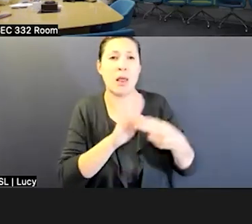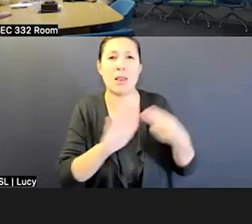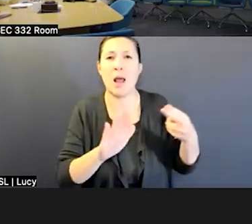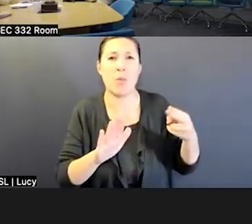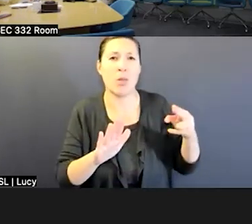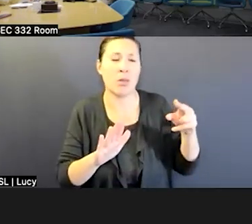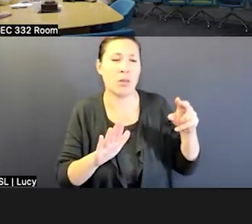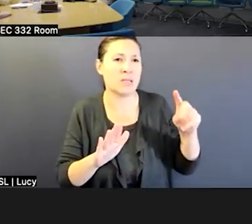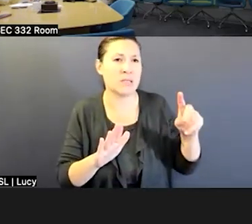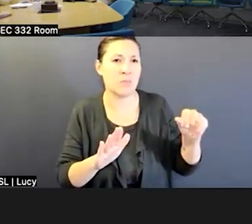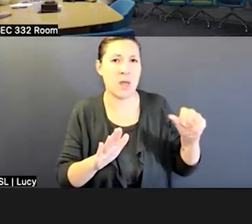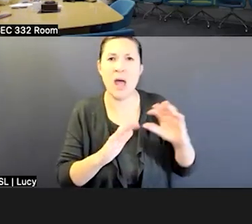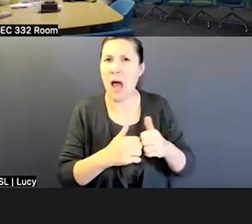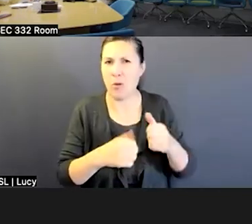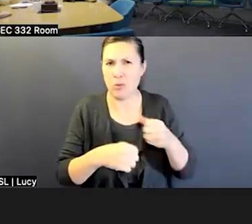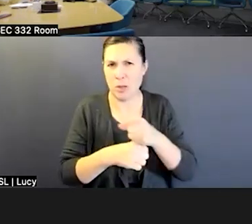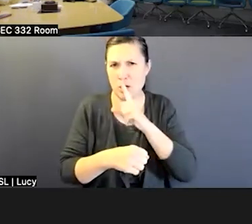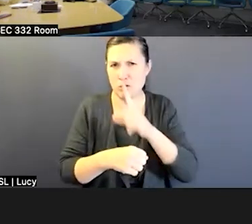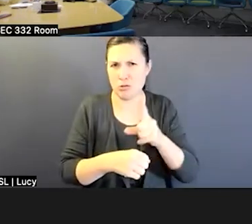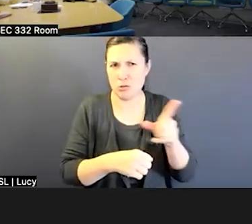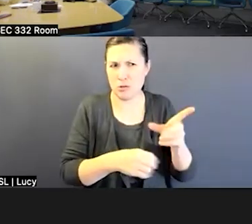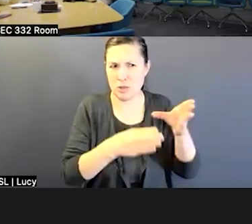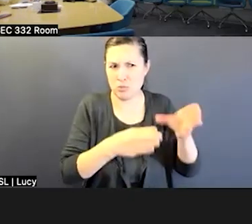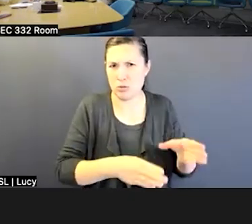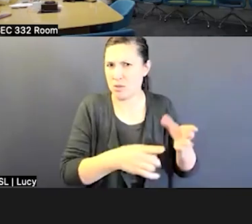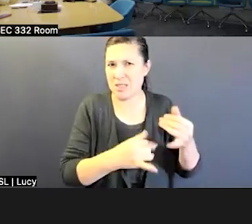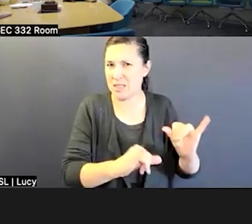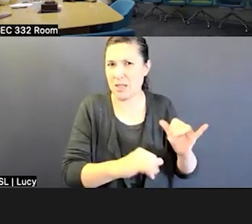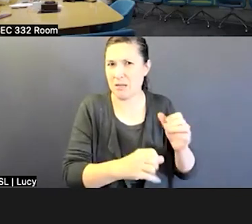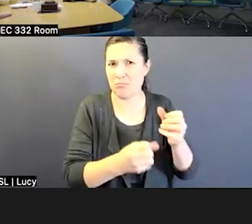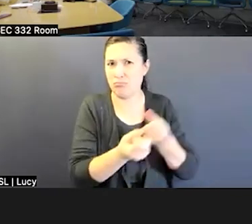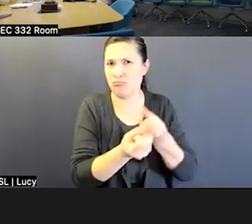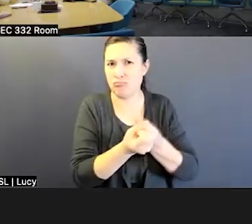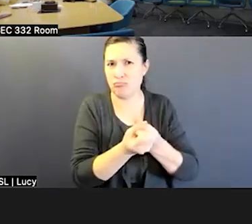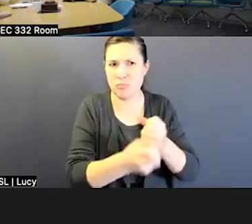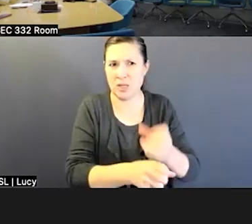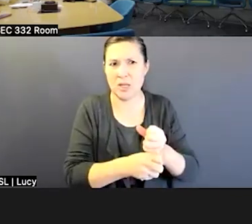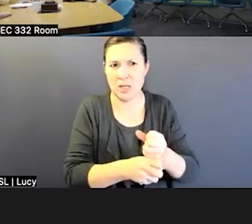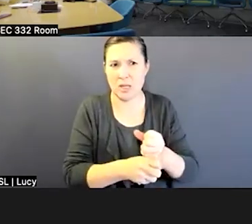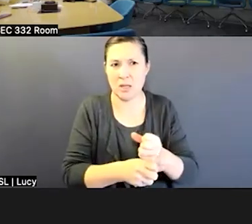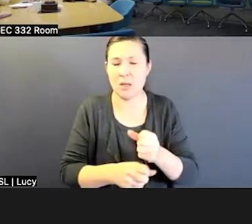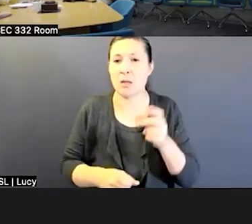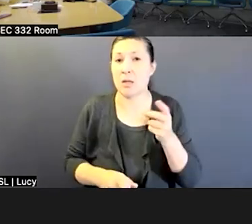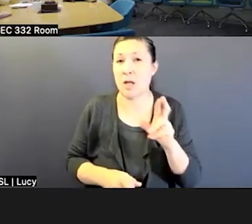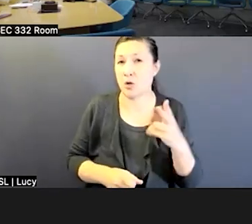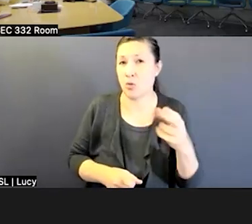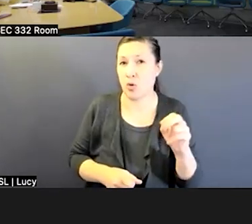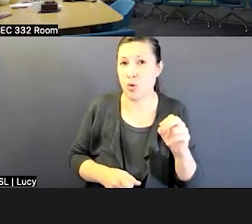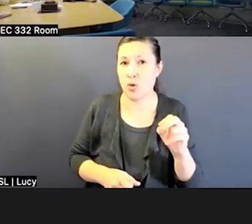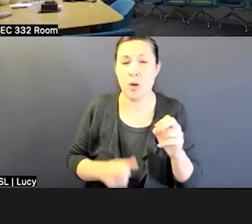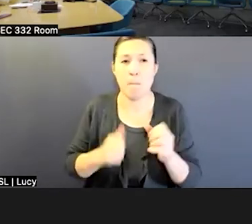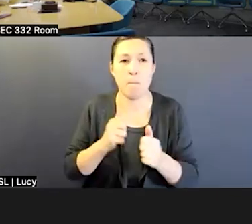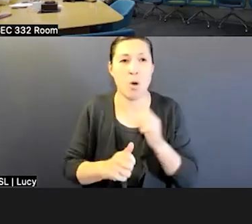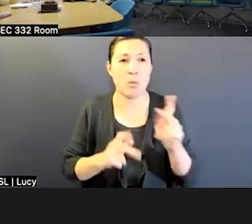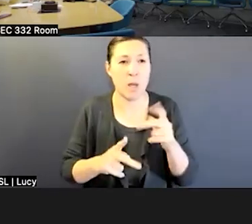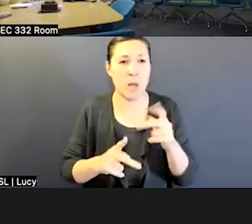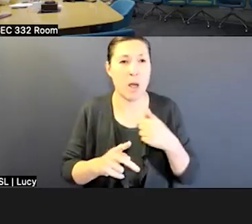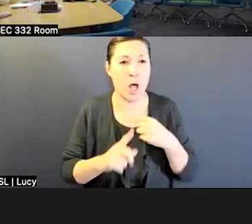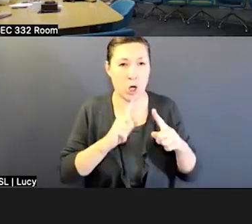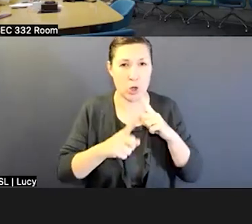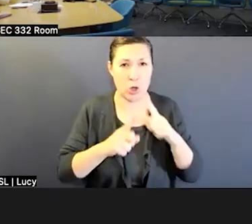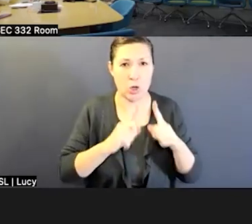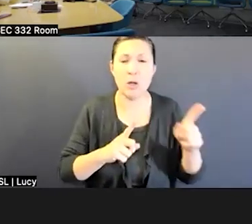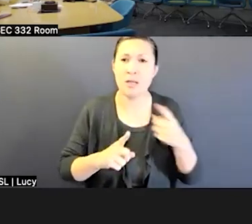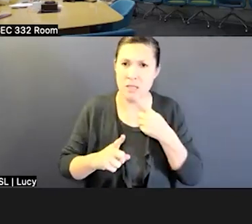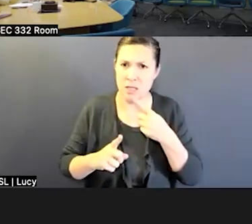then, make sure that you still get those resources? So most people I speak to say that they do want to be called